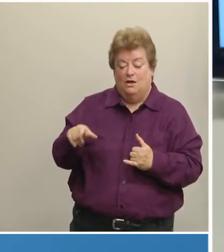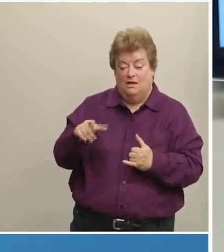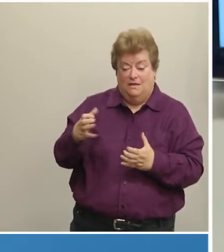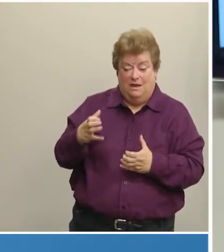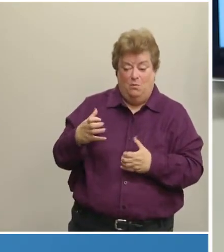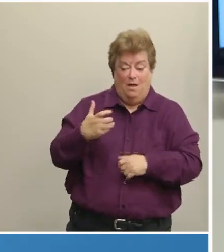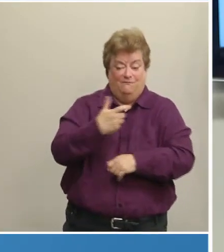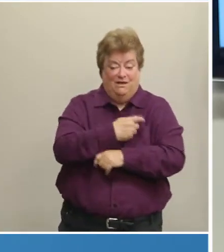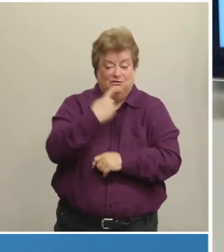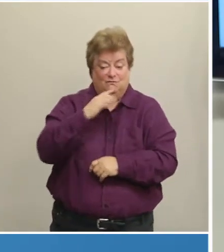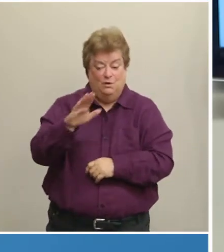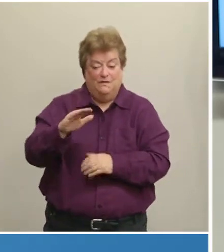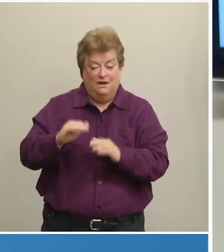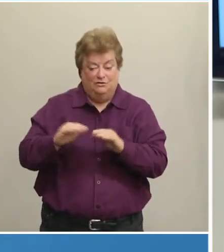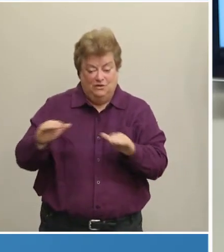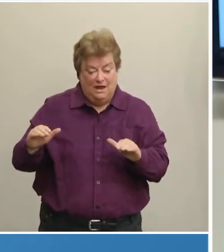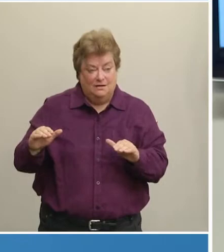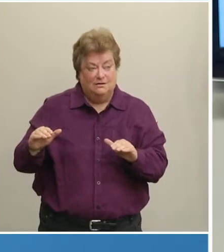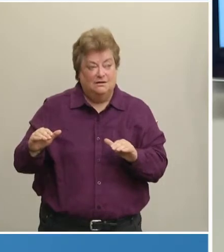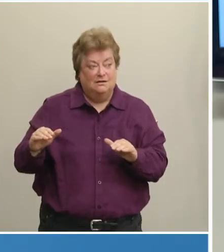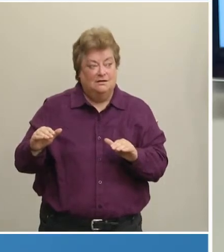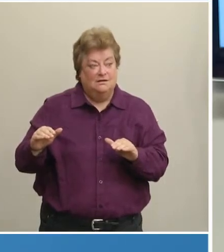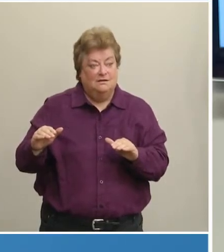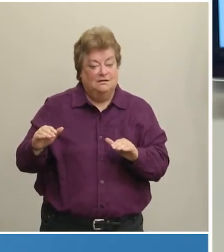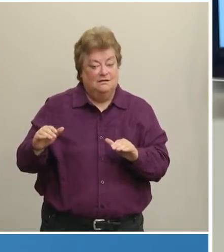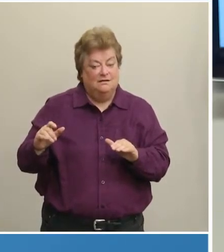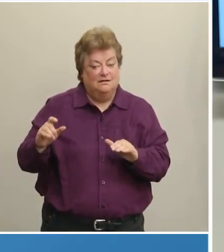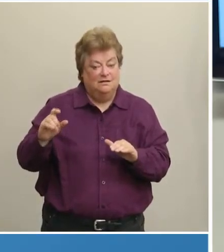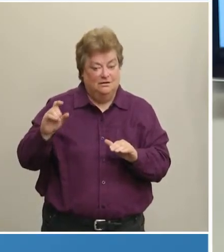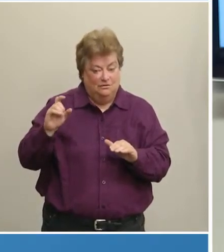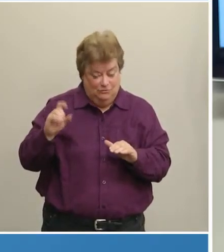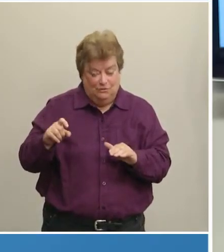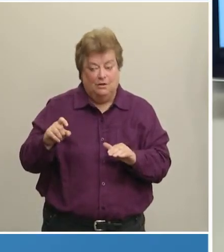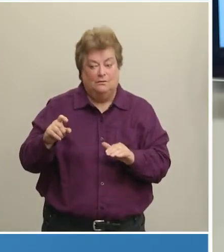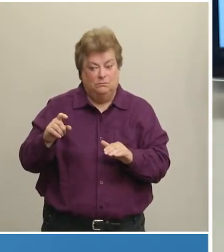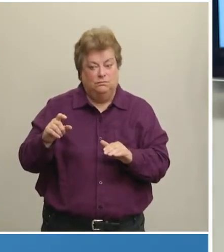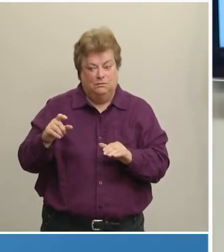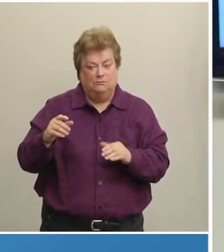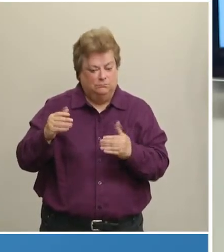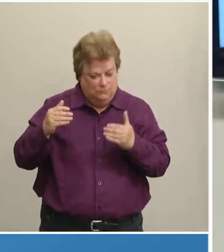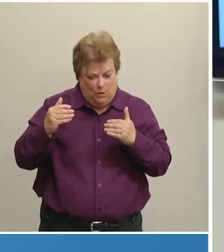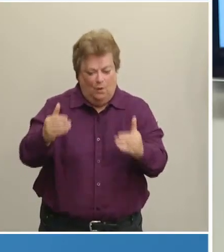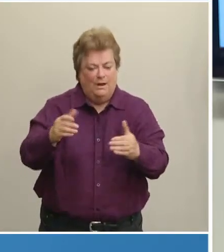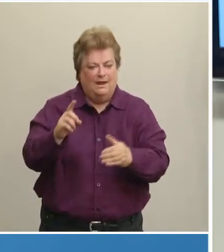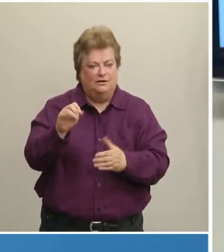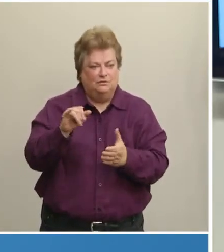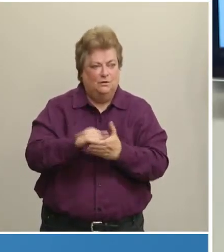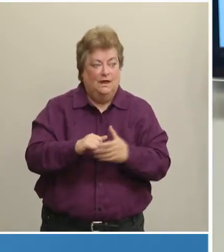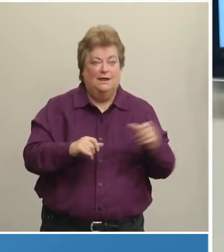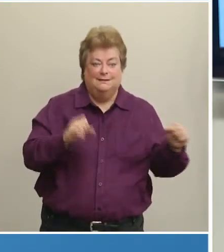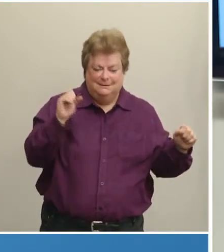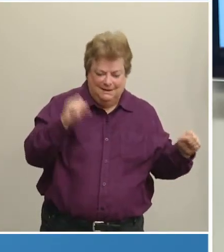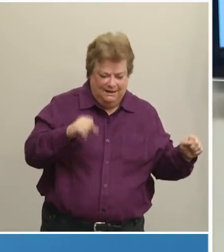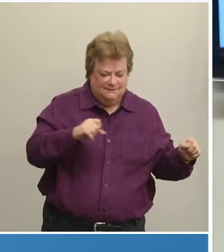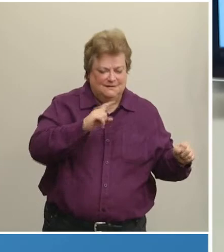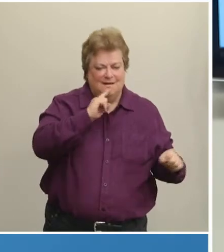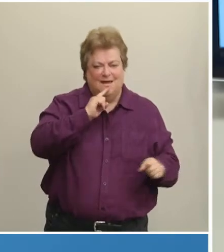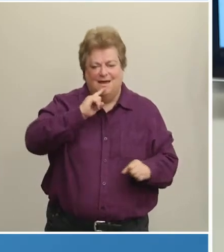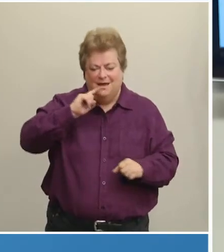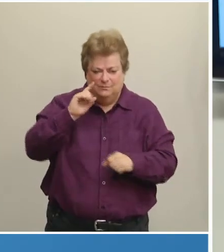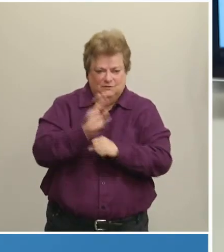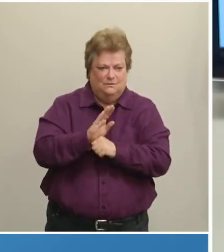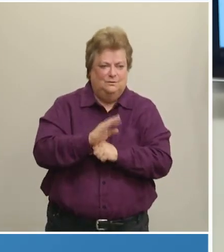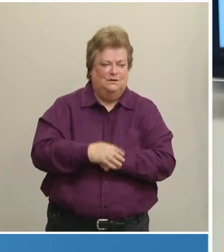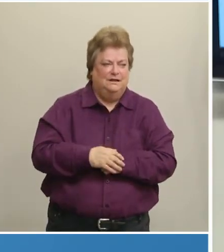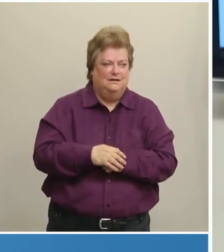child vaccinated this week and they sign up, they absolutely can probably do that then. Right, absolutely. I wanted it to